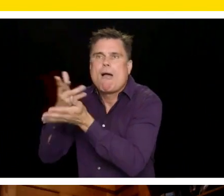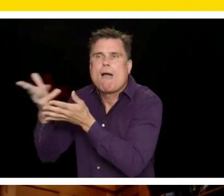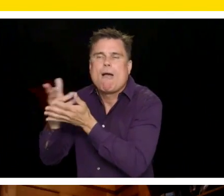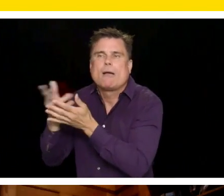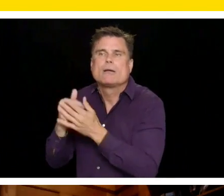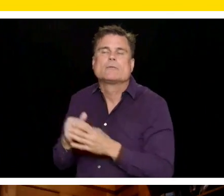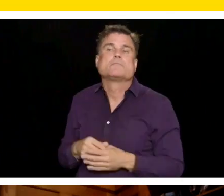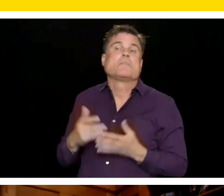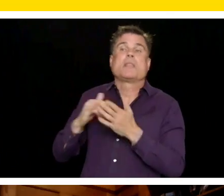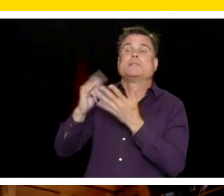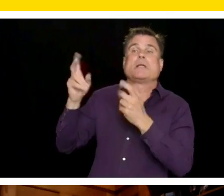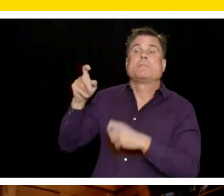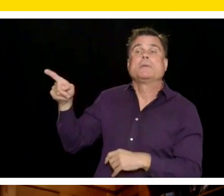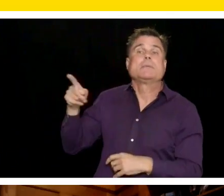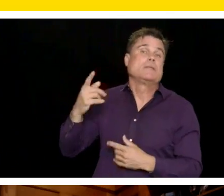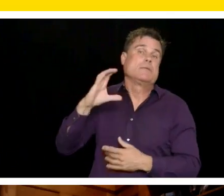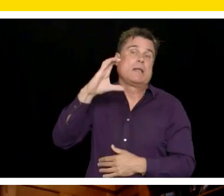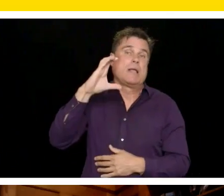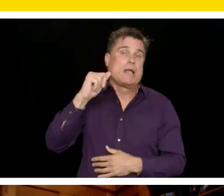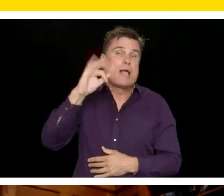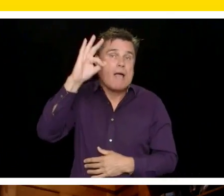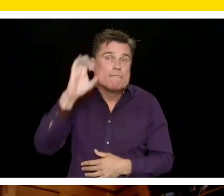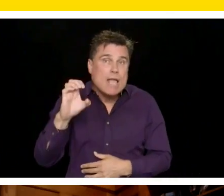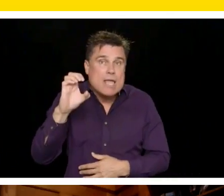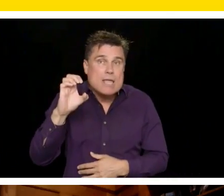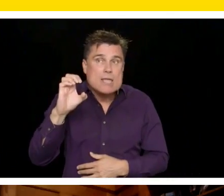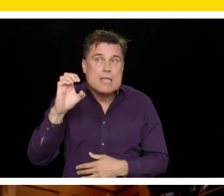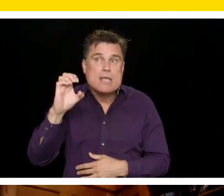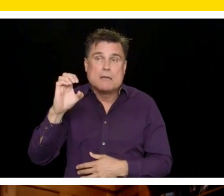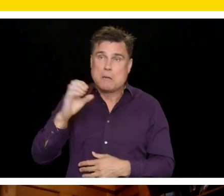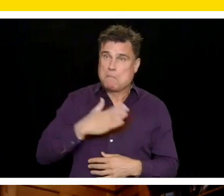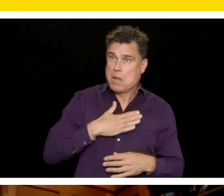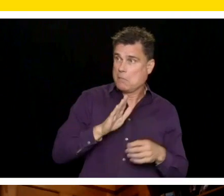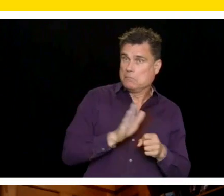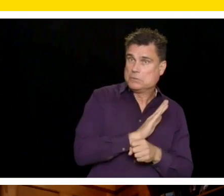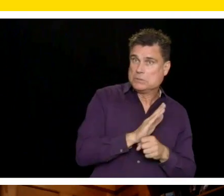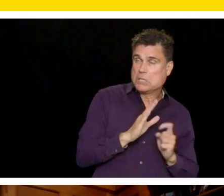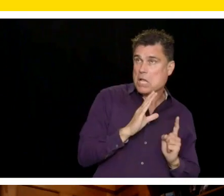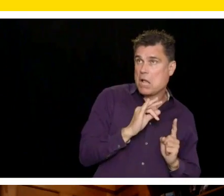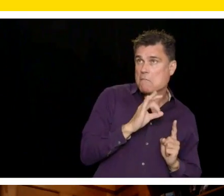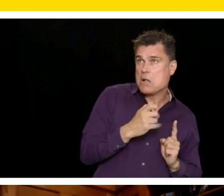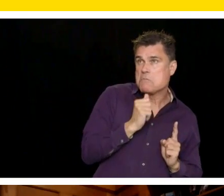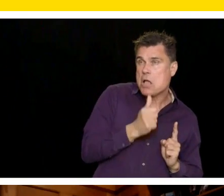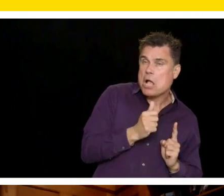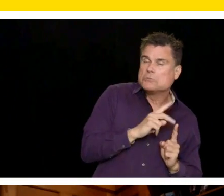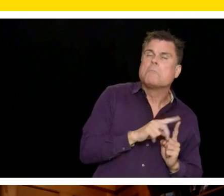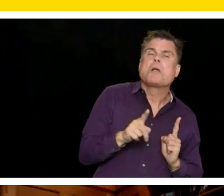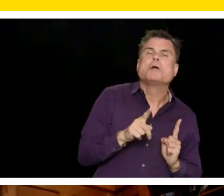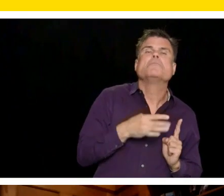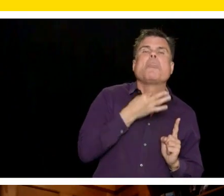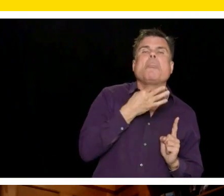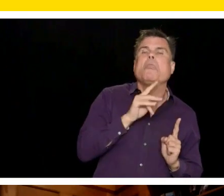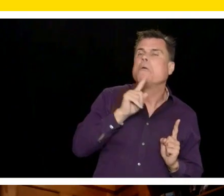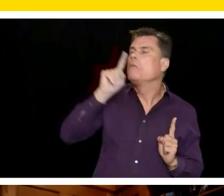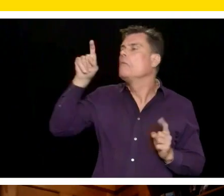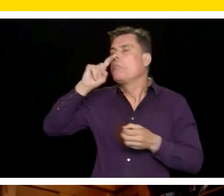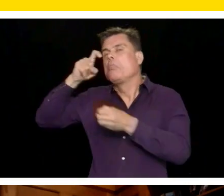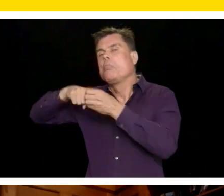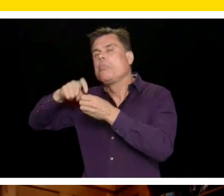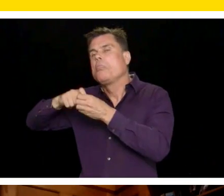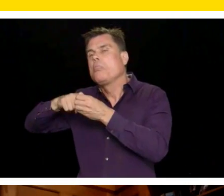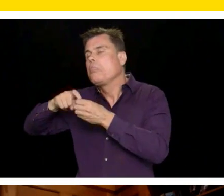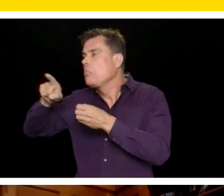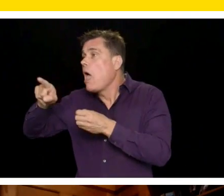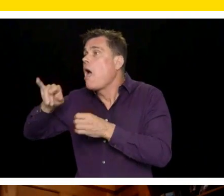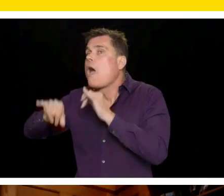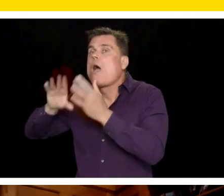out. And then do follow, because now we are once a week for our digital meetups, and follow those and log in. They're every Tuesday